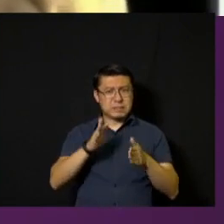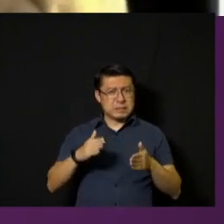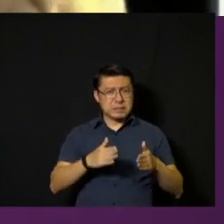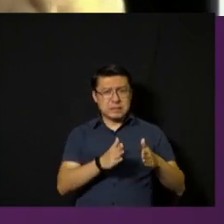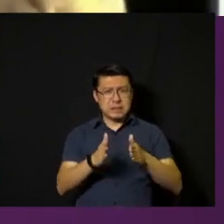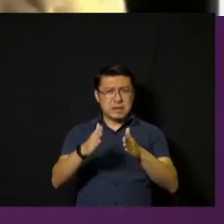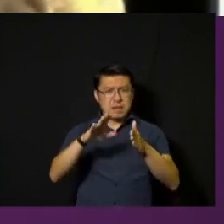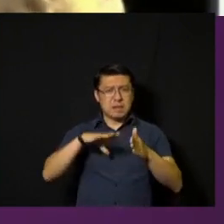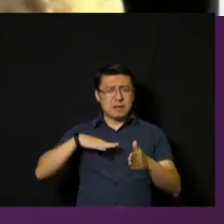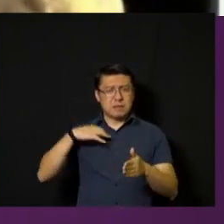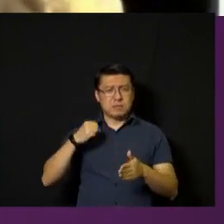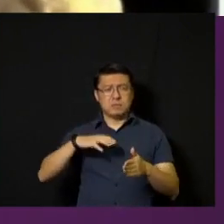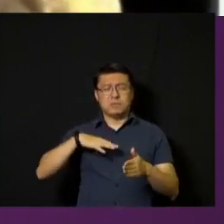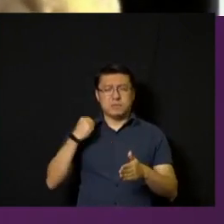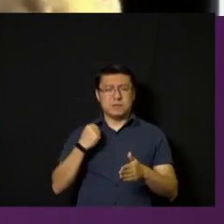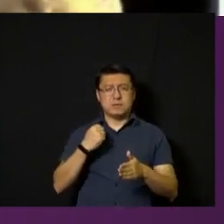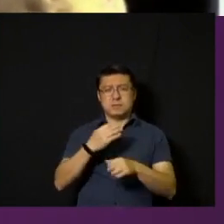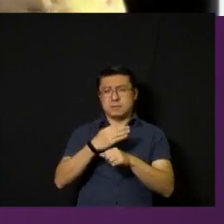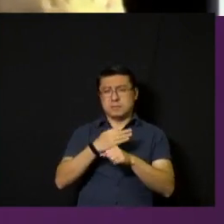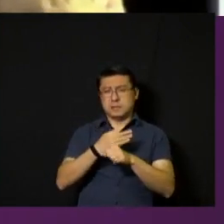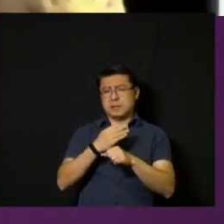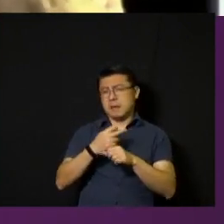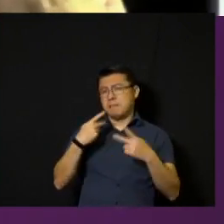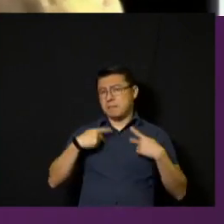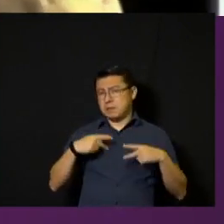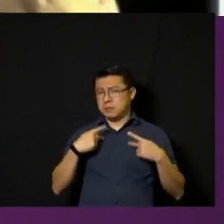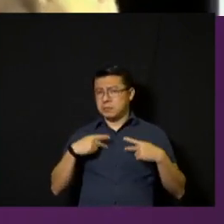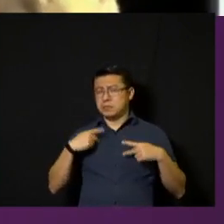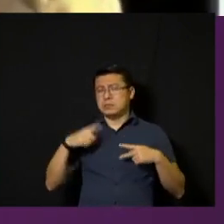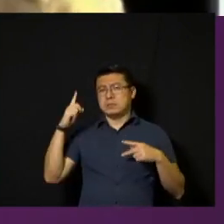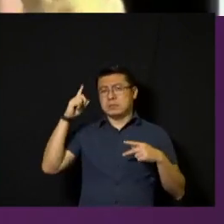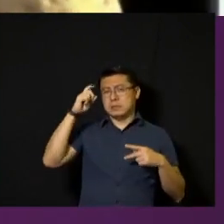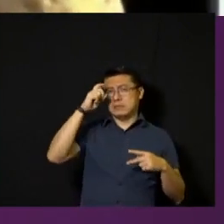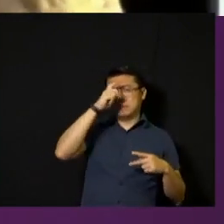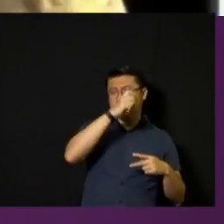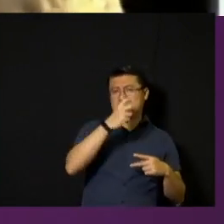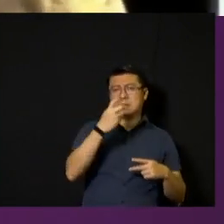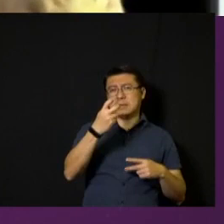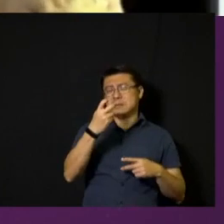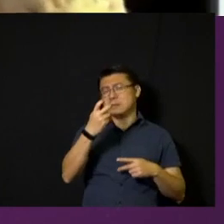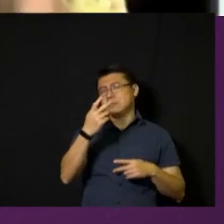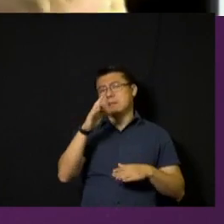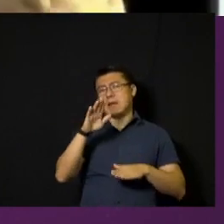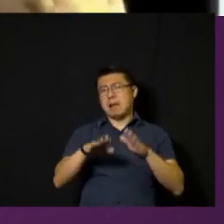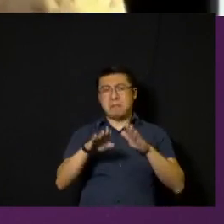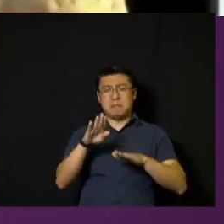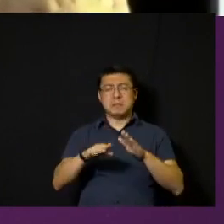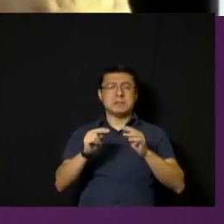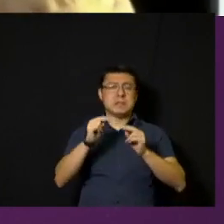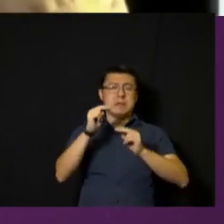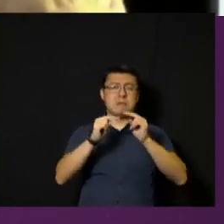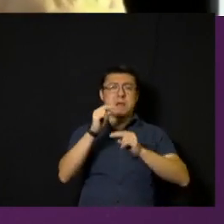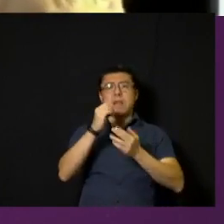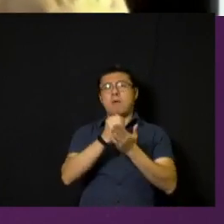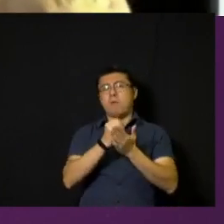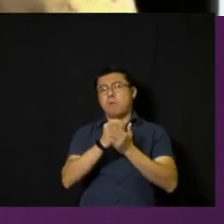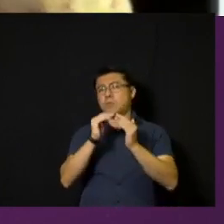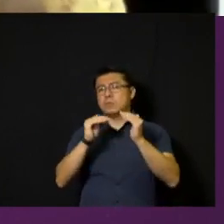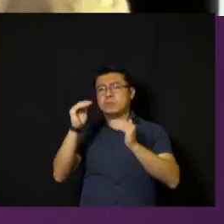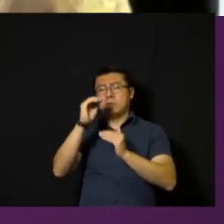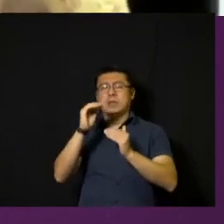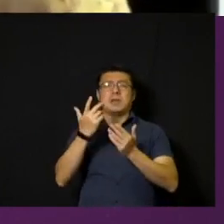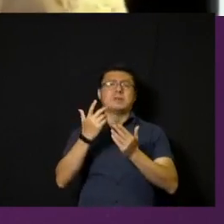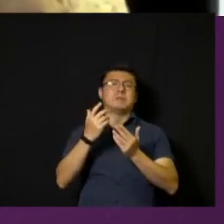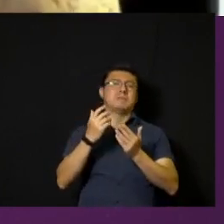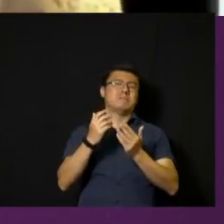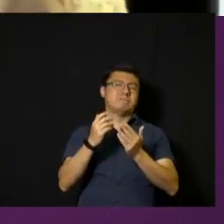people who are going through a difficult situation, you have levels of gold supreme, gold